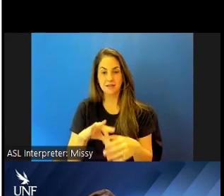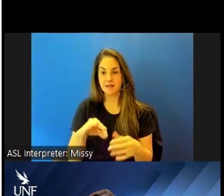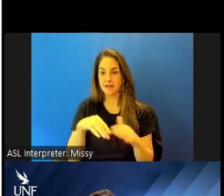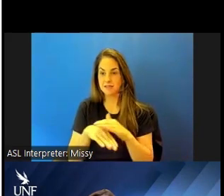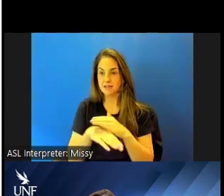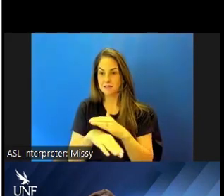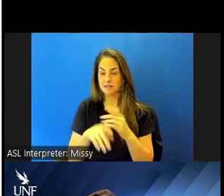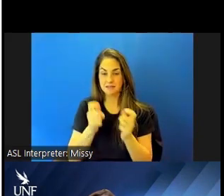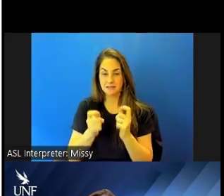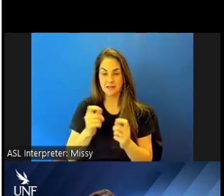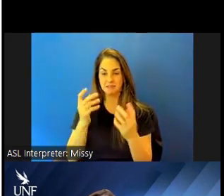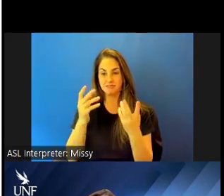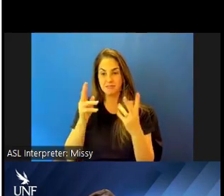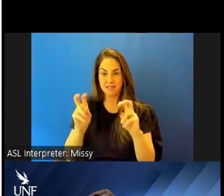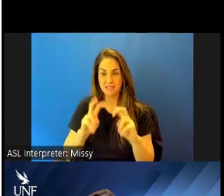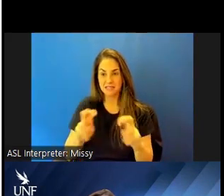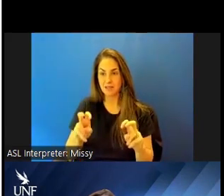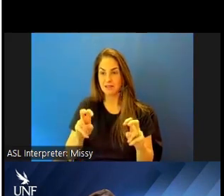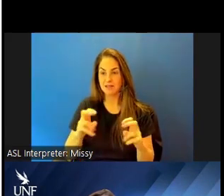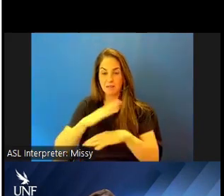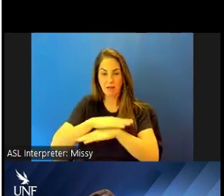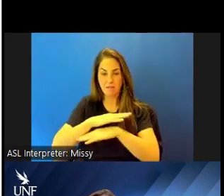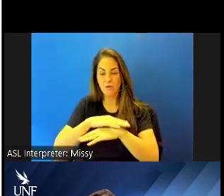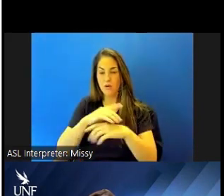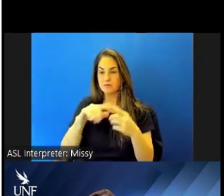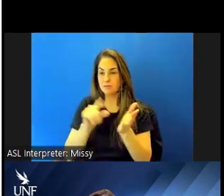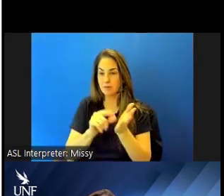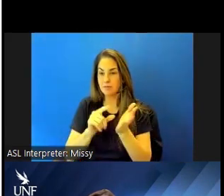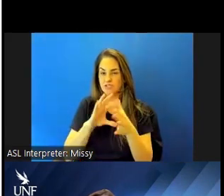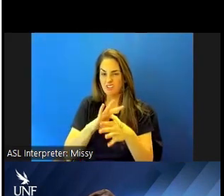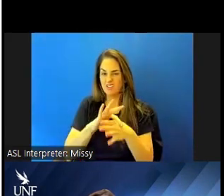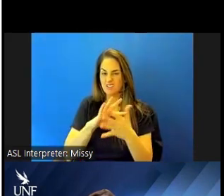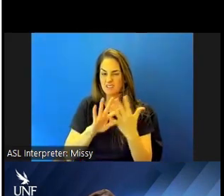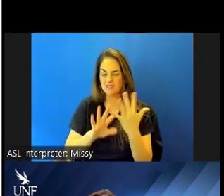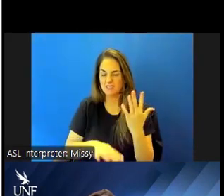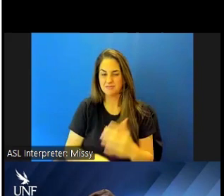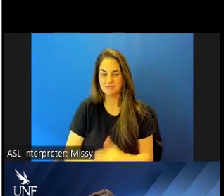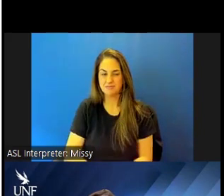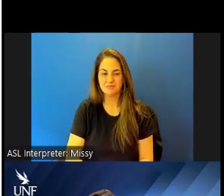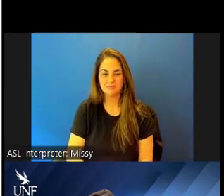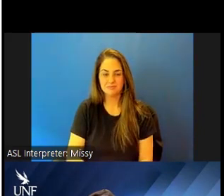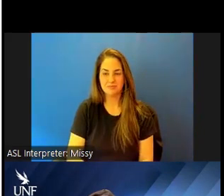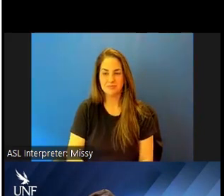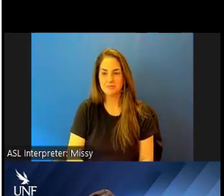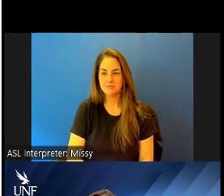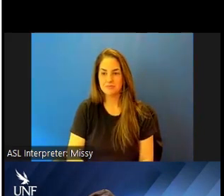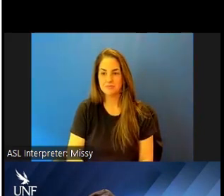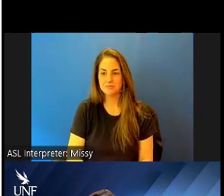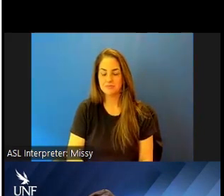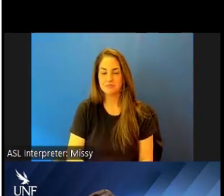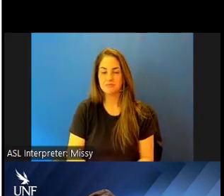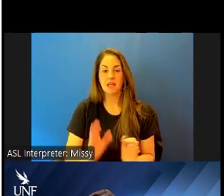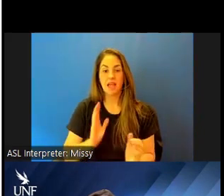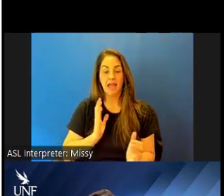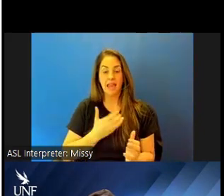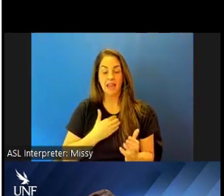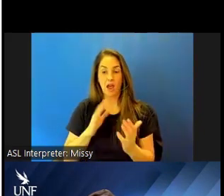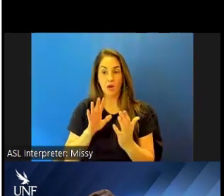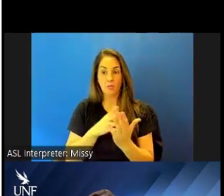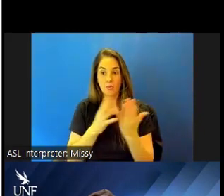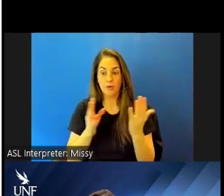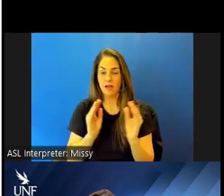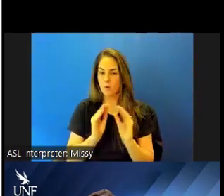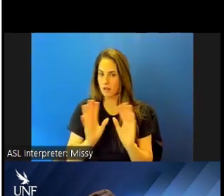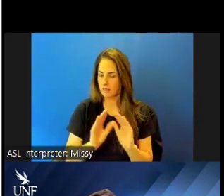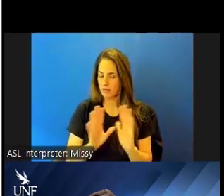assessment platforms or publisher content and things like that. So in the rubric, I would clarify, it is